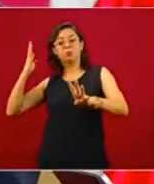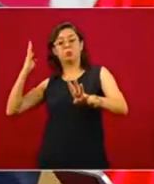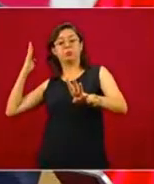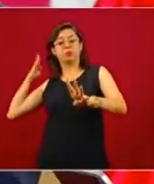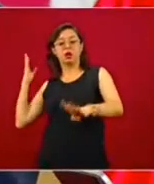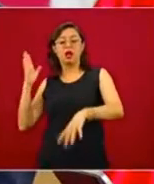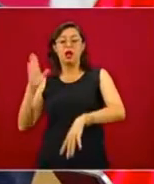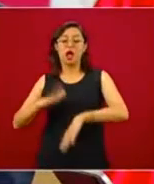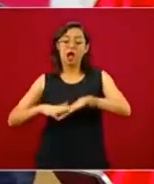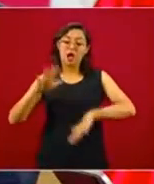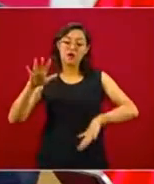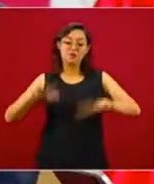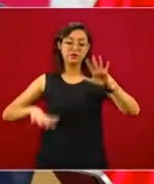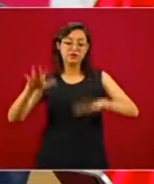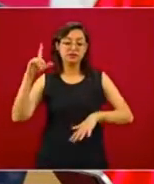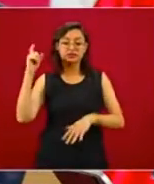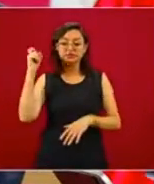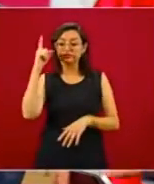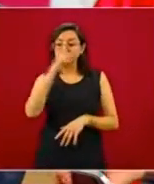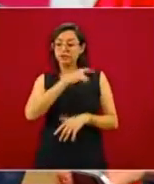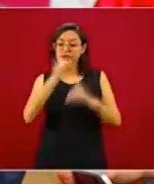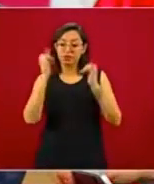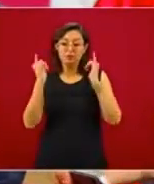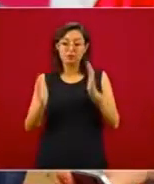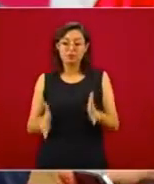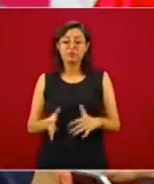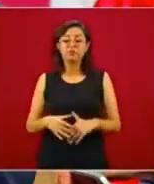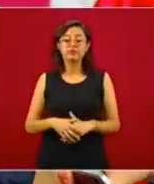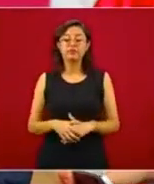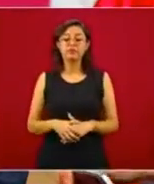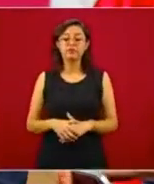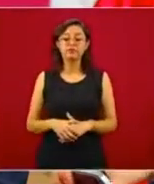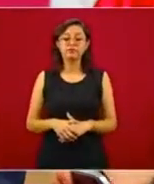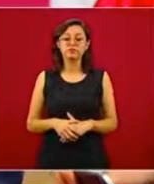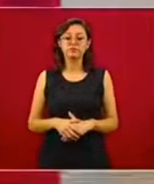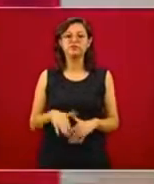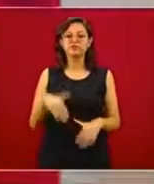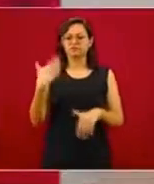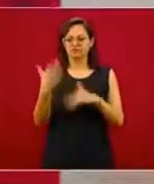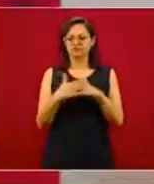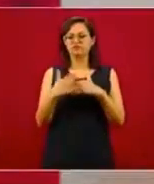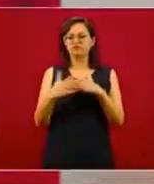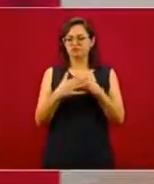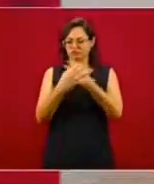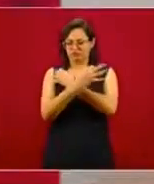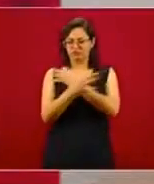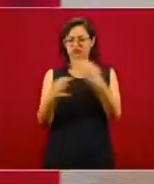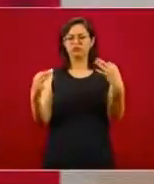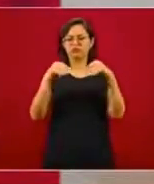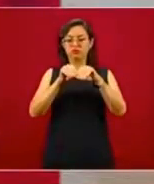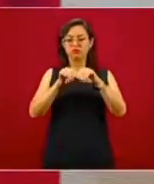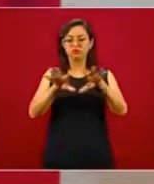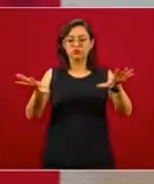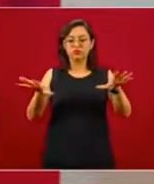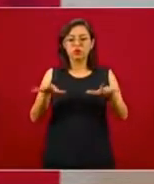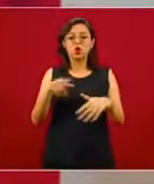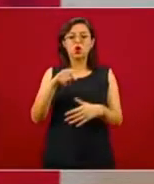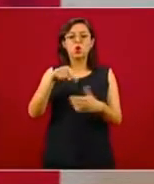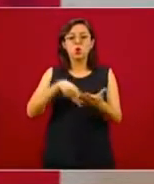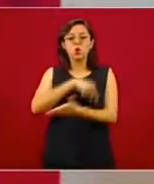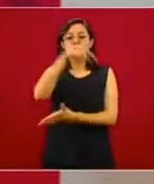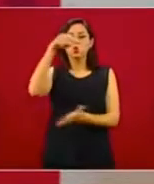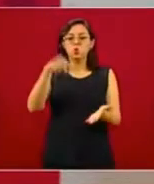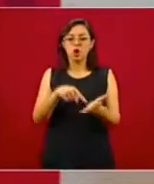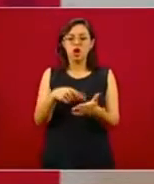with the long lines that at times would be even more complicated. We are going to publish all of